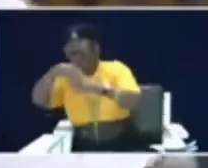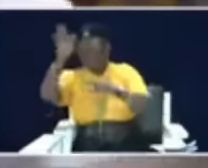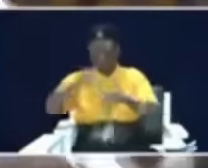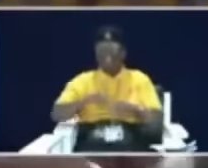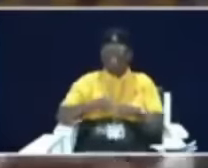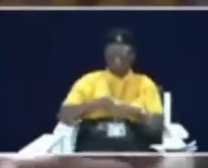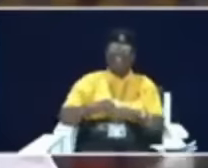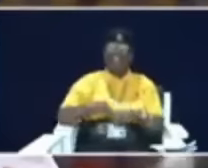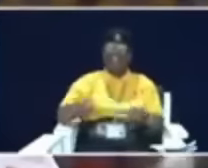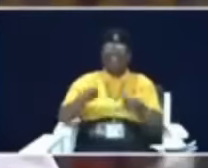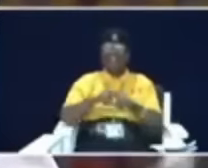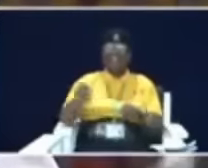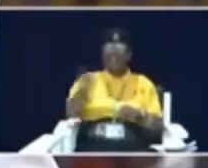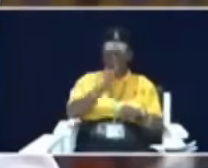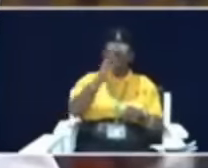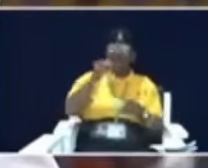So you are born black,